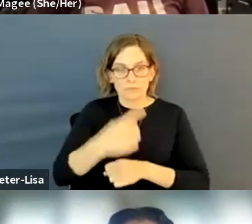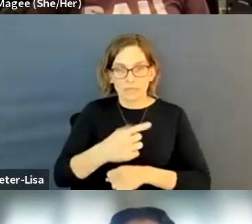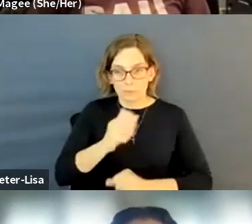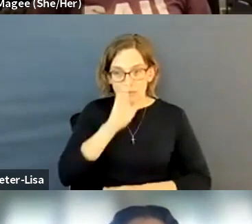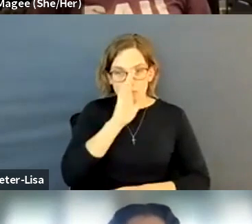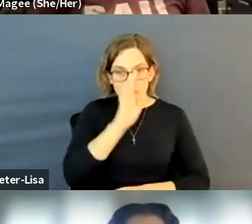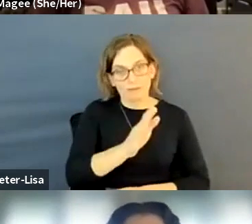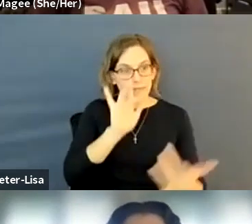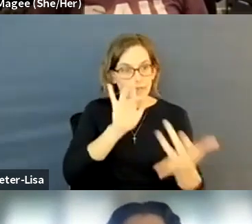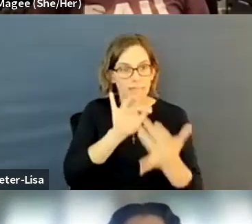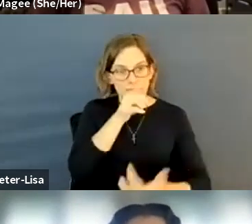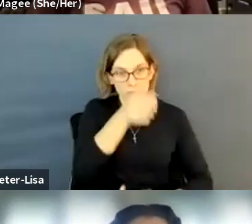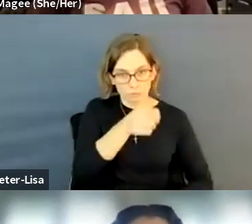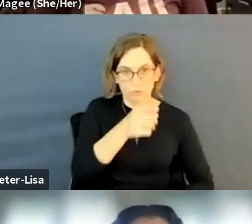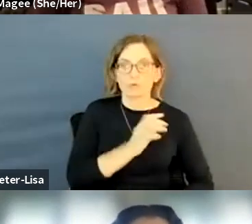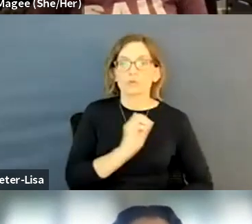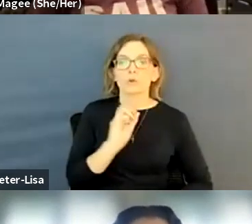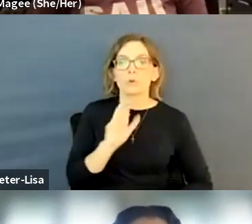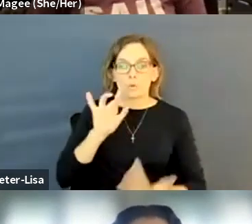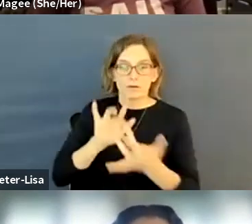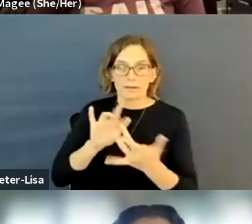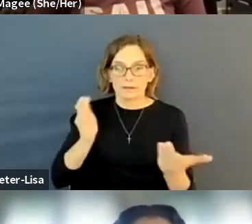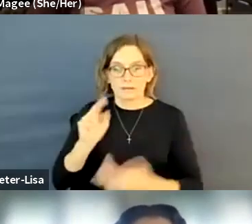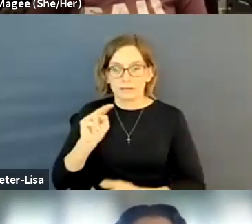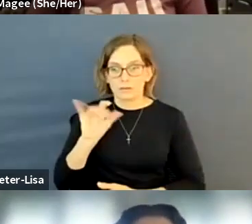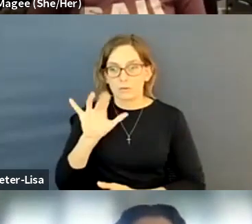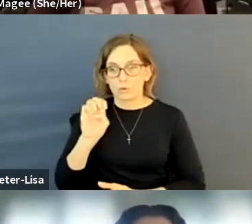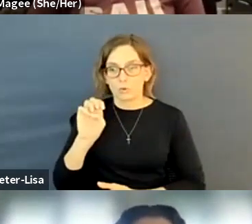her, or you can contact us at